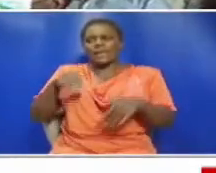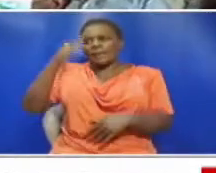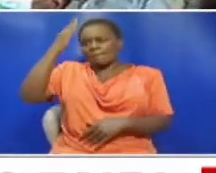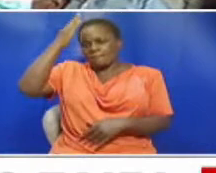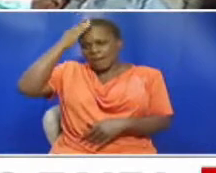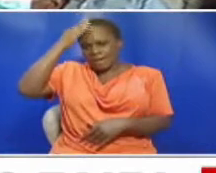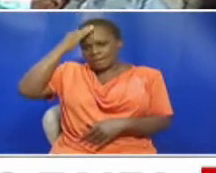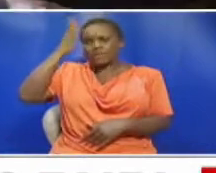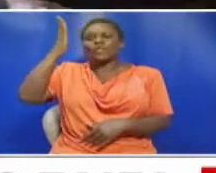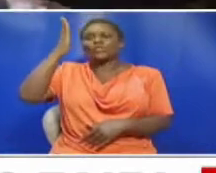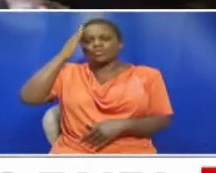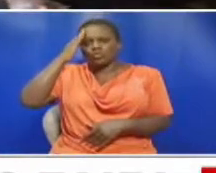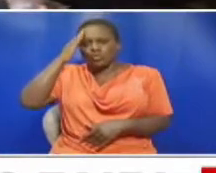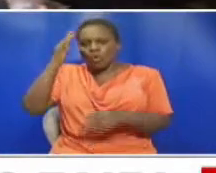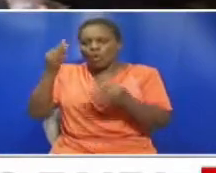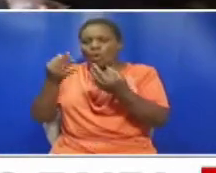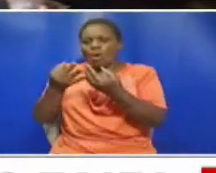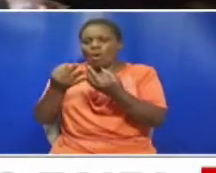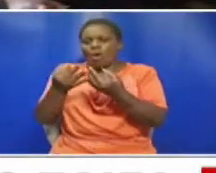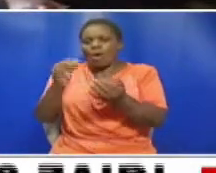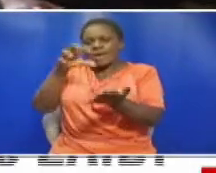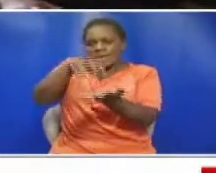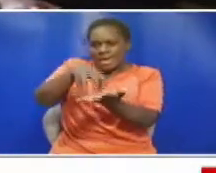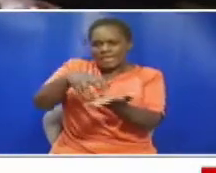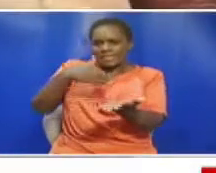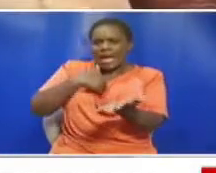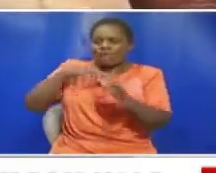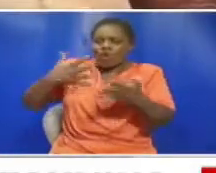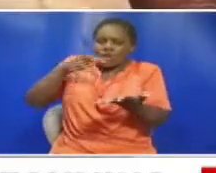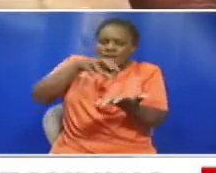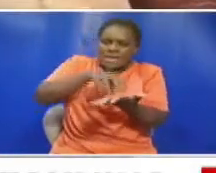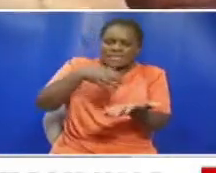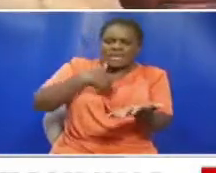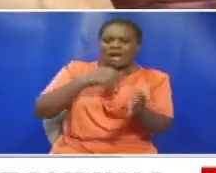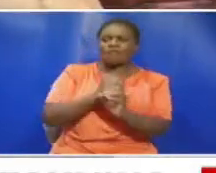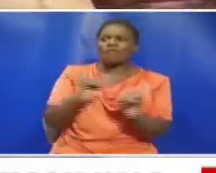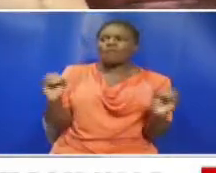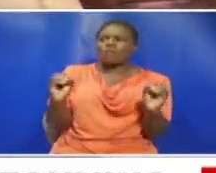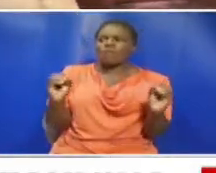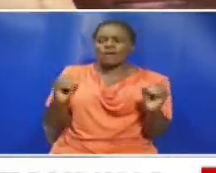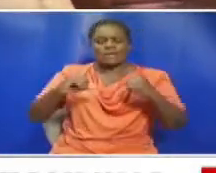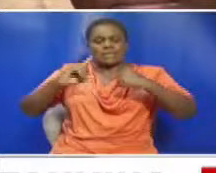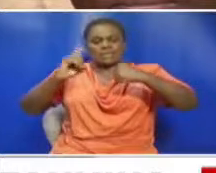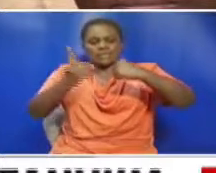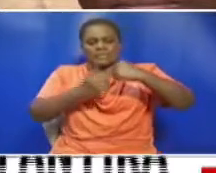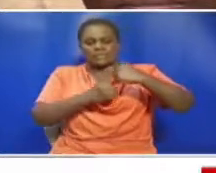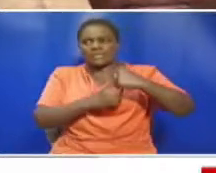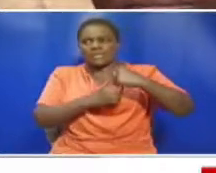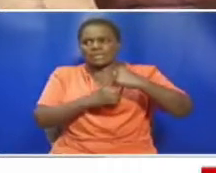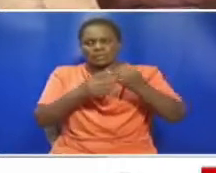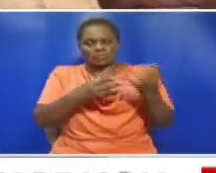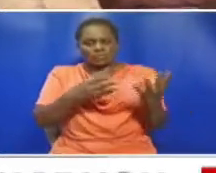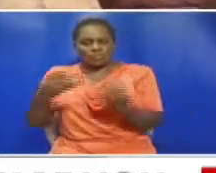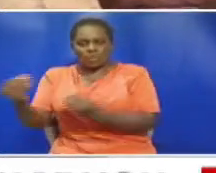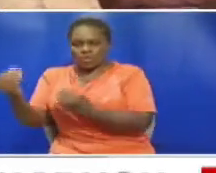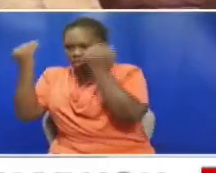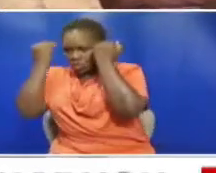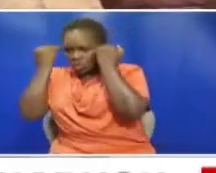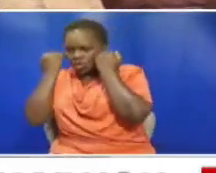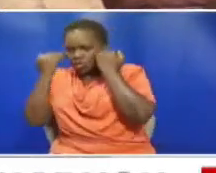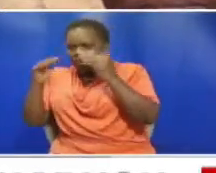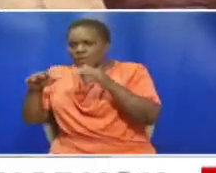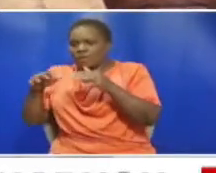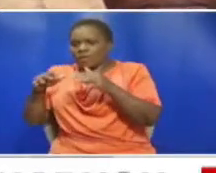Jumatatu kufahamu iwapo watafunguliwa mashtaka au la. When the six will be brought to court,